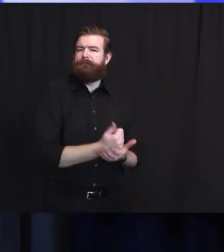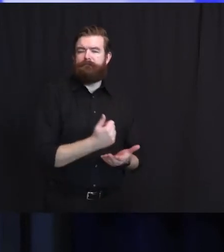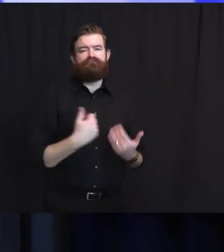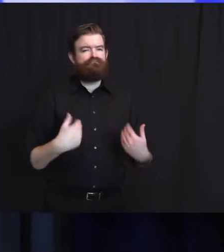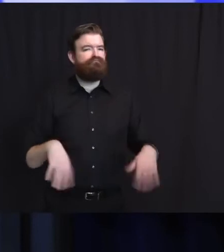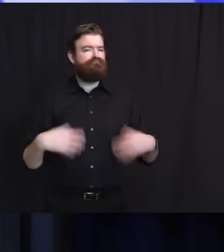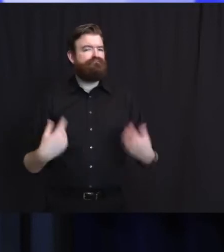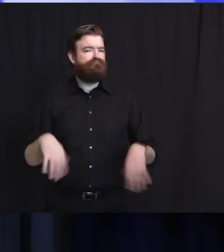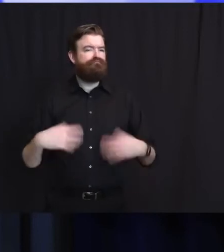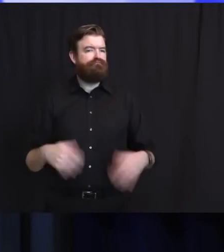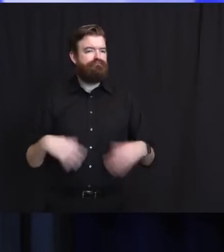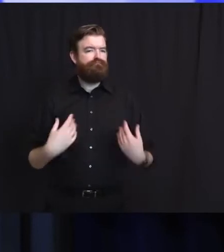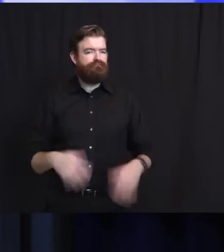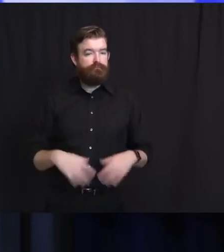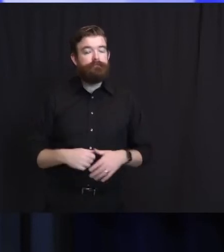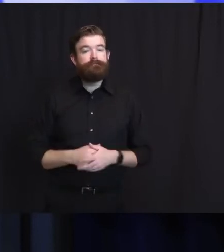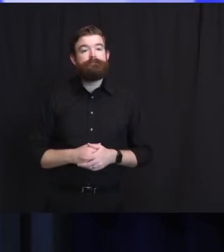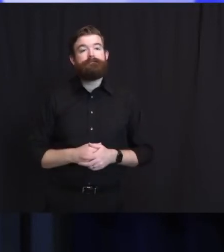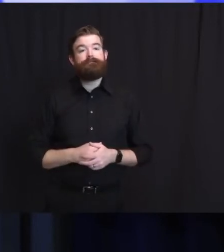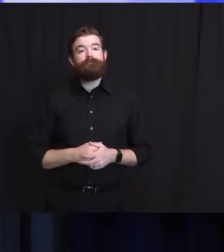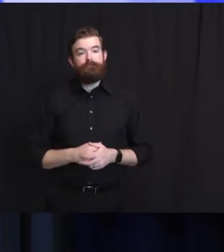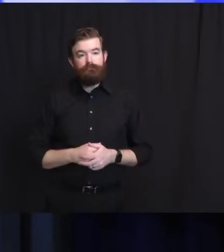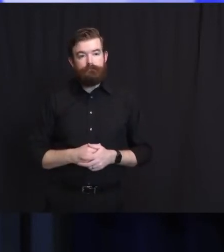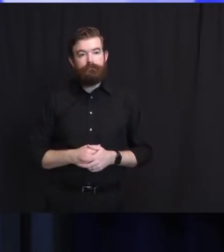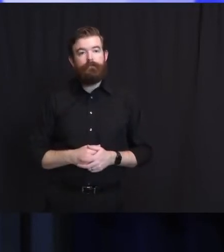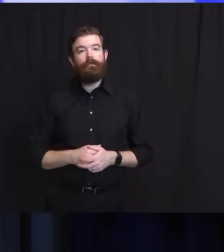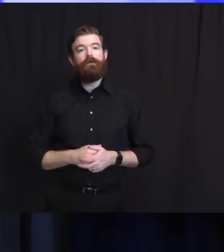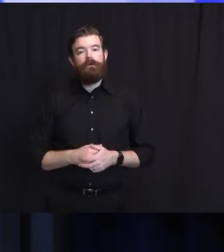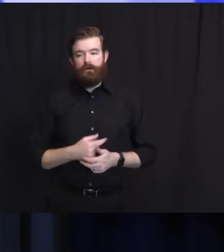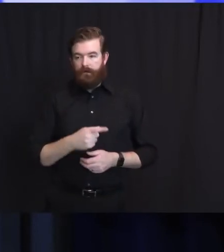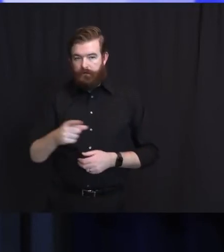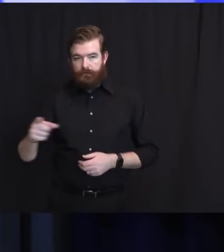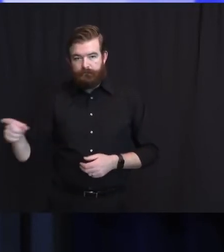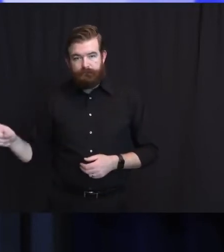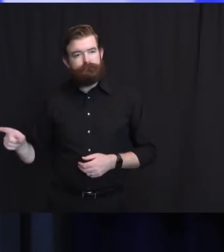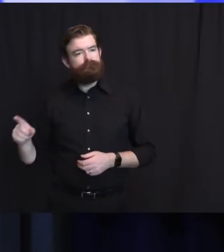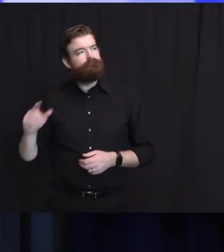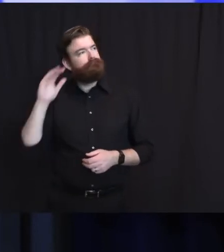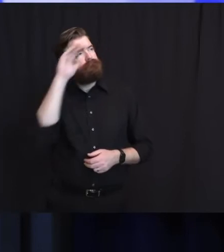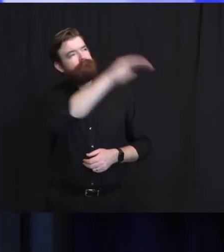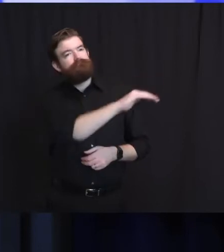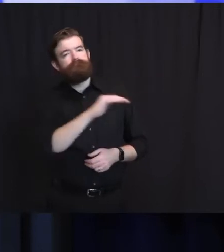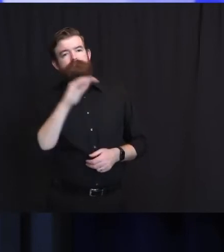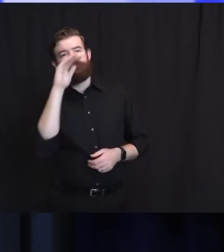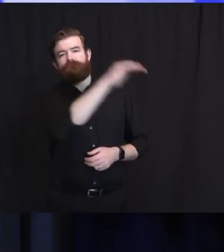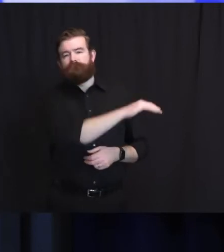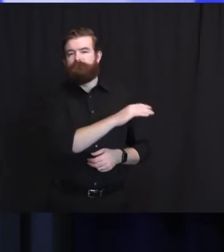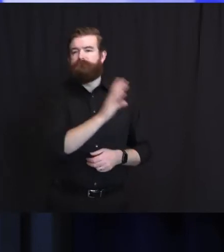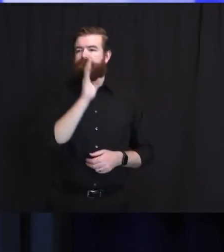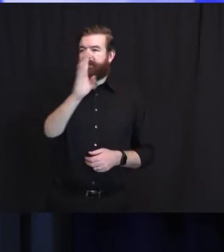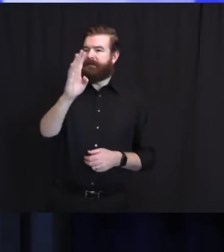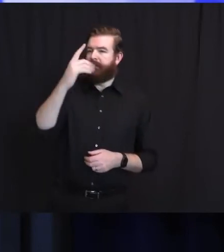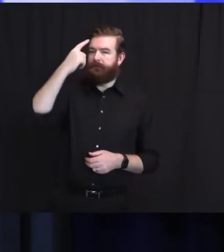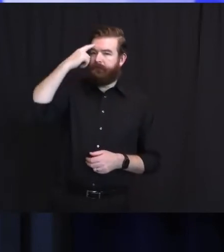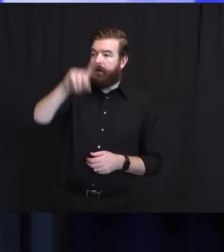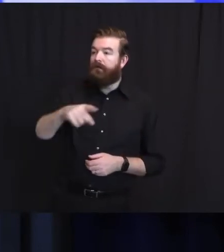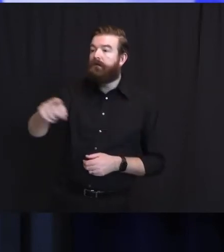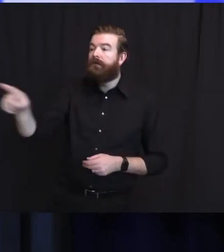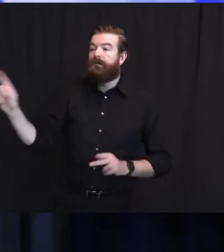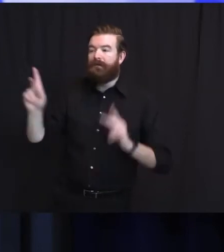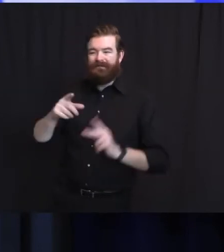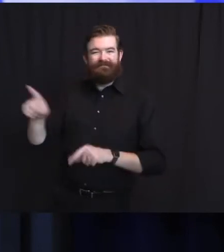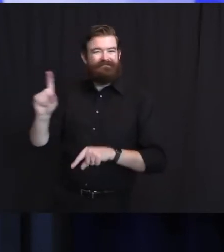gave voice to the voiceless and opened our eyes to the thousands of individuals in New Jersey reliant on the department to make